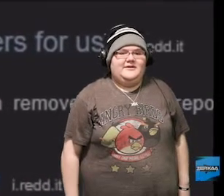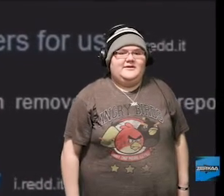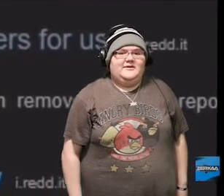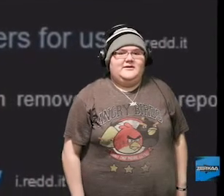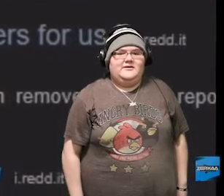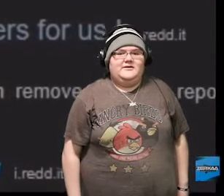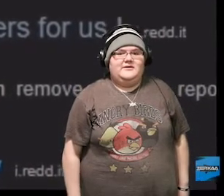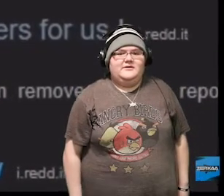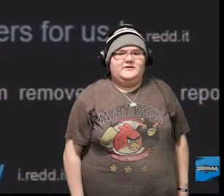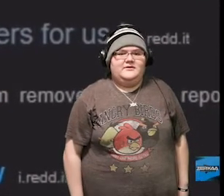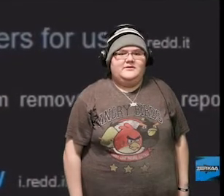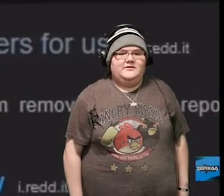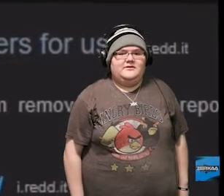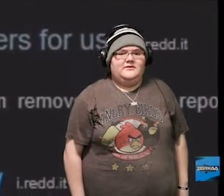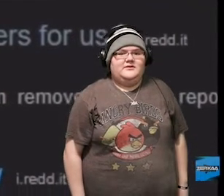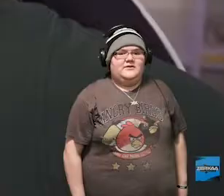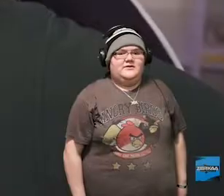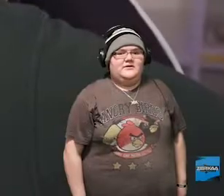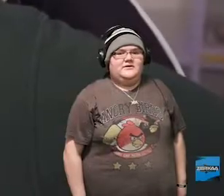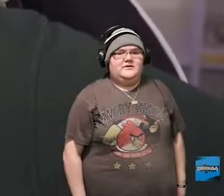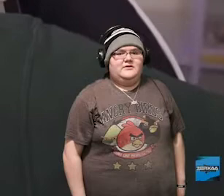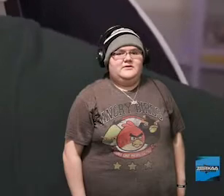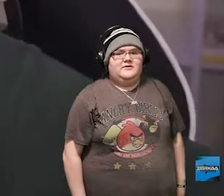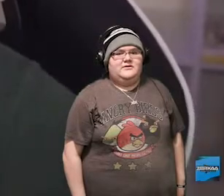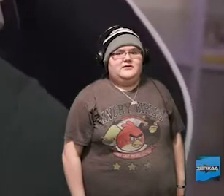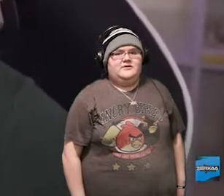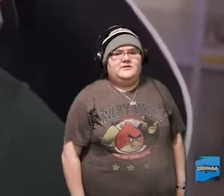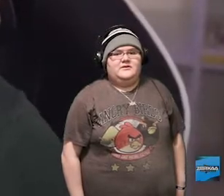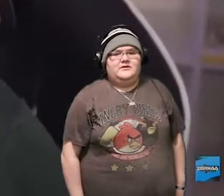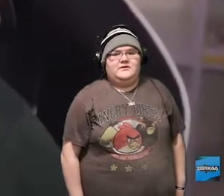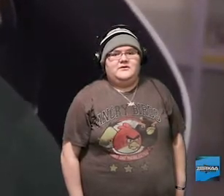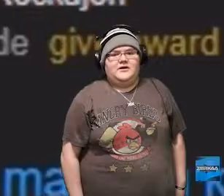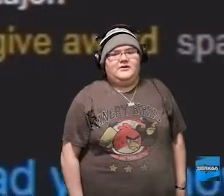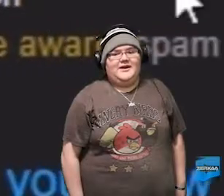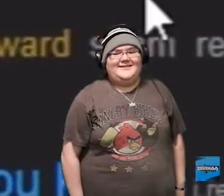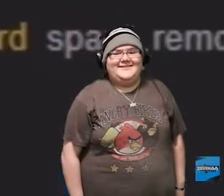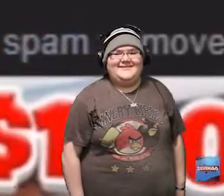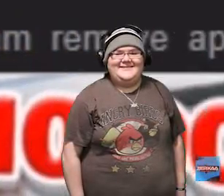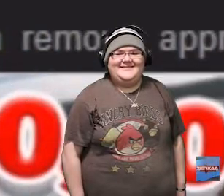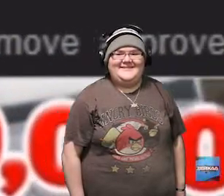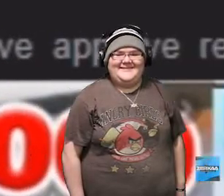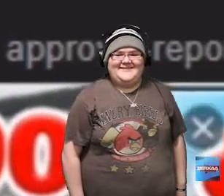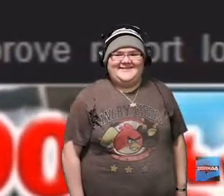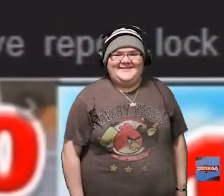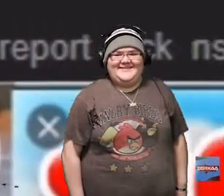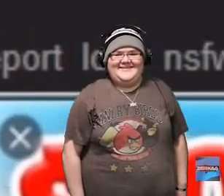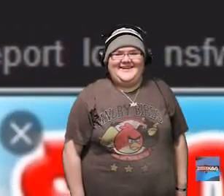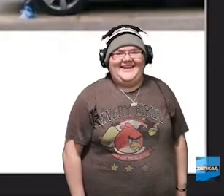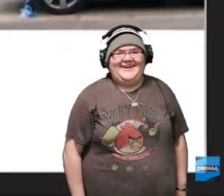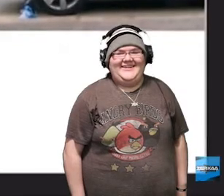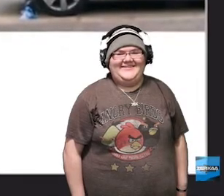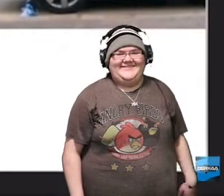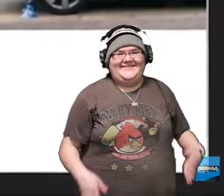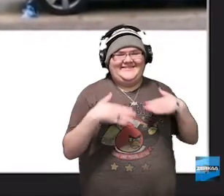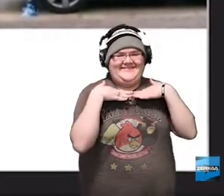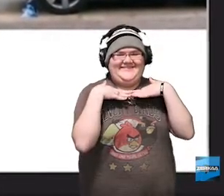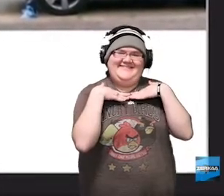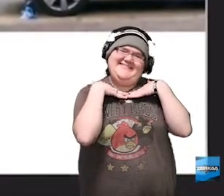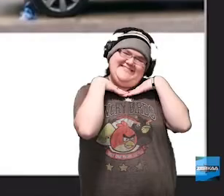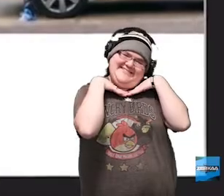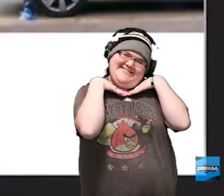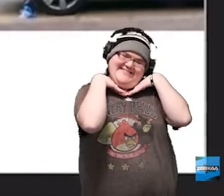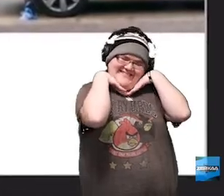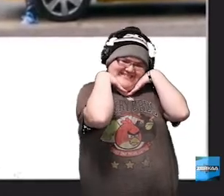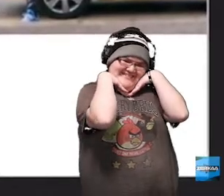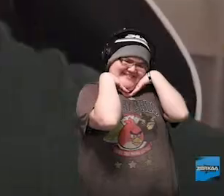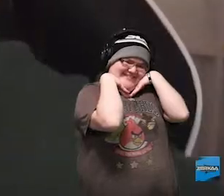top past week and stuff, so I can see things that I've missed out over the past 3 weeks I've not done a Reddit video for. So, big up. Okay. Josh for creating these bangers for us. The I holidays know. Of the road trip,